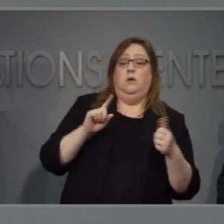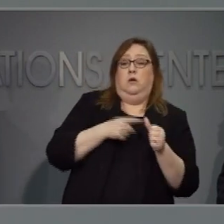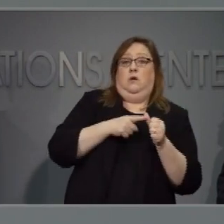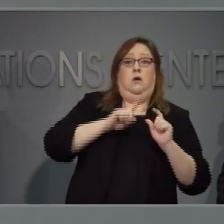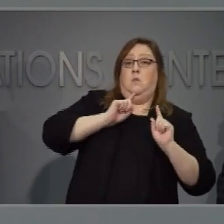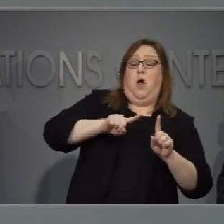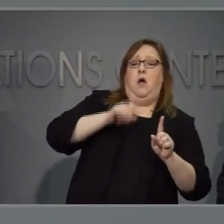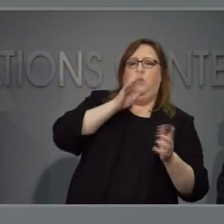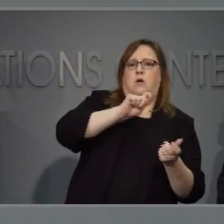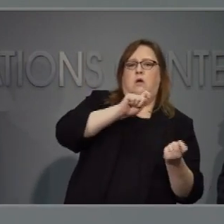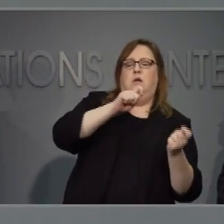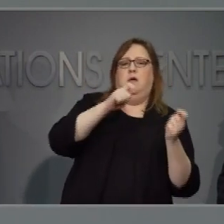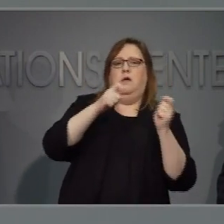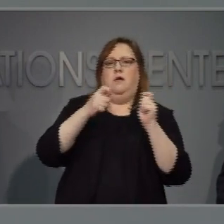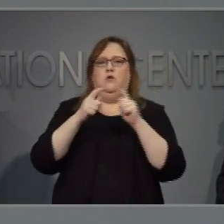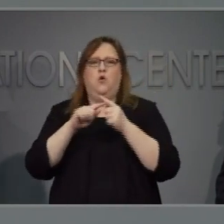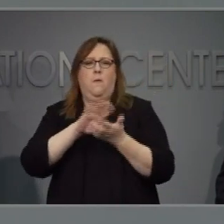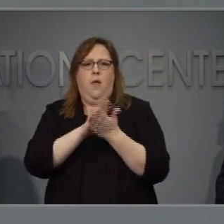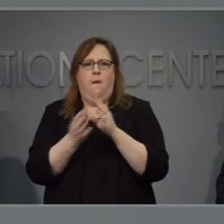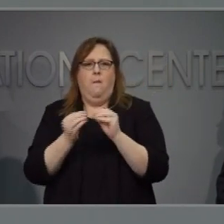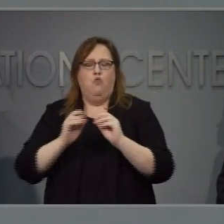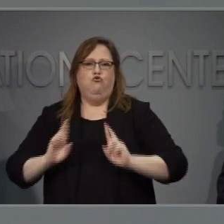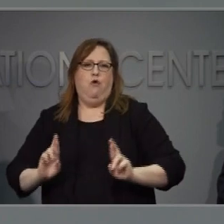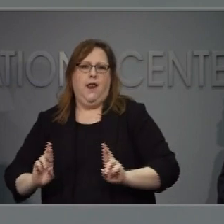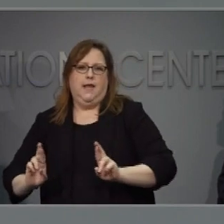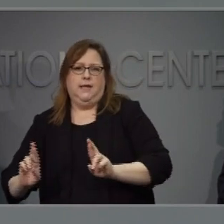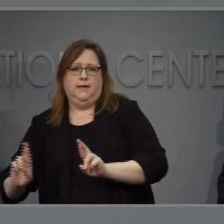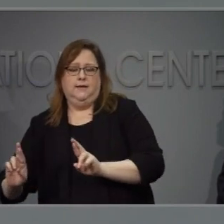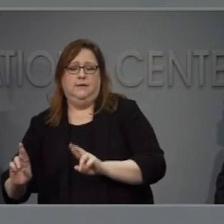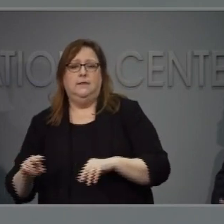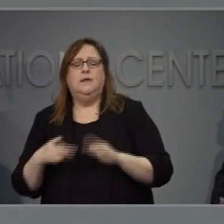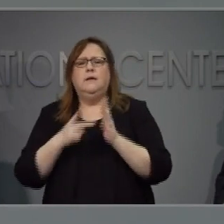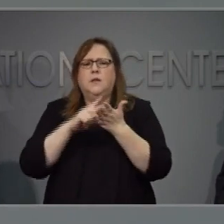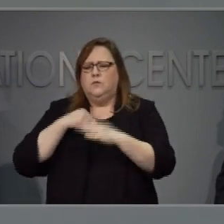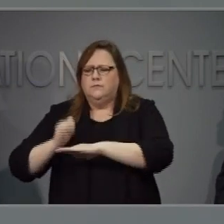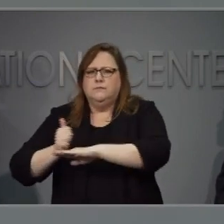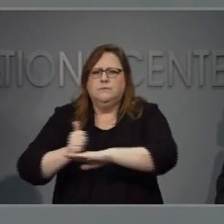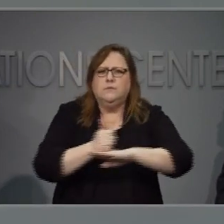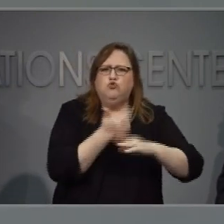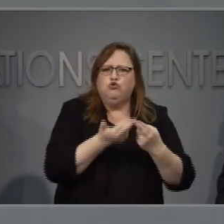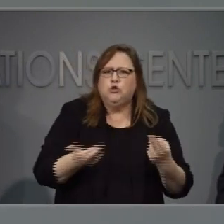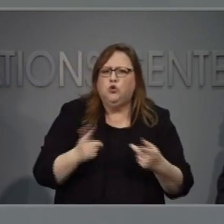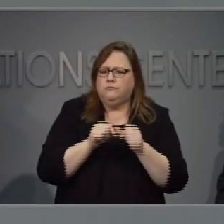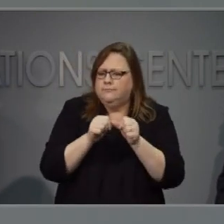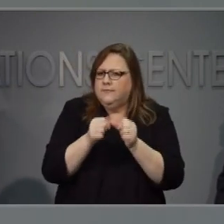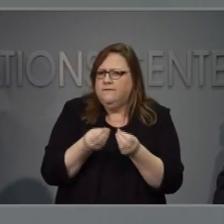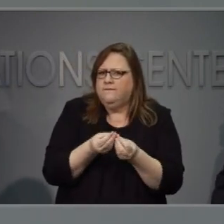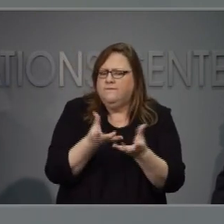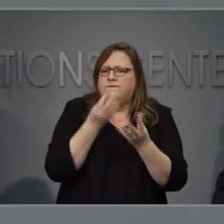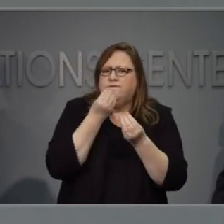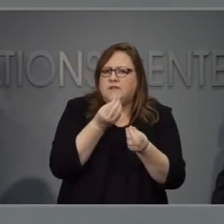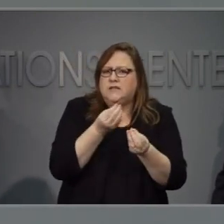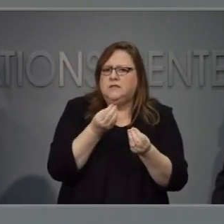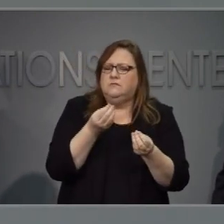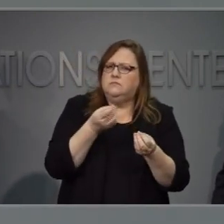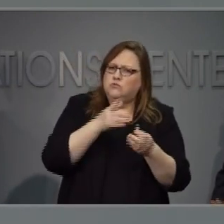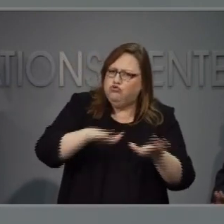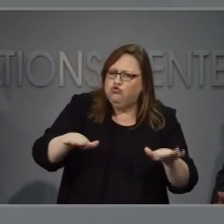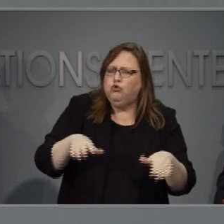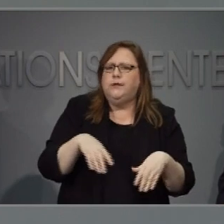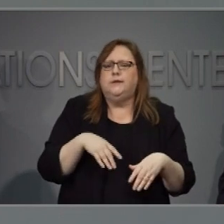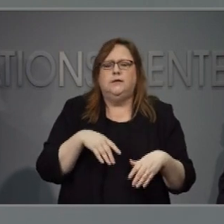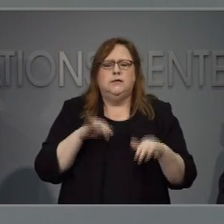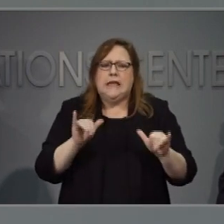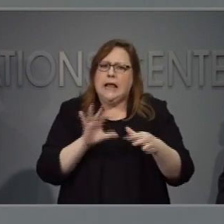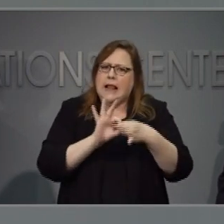readiness stage, which will require resources to continue to feed our children, remain connected to our students, and to continue